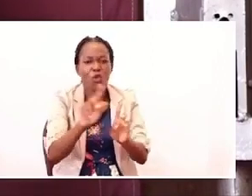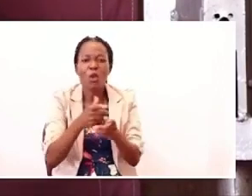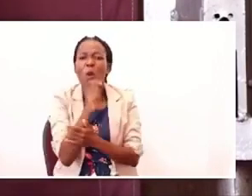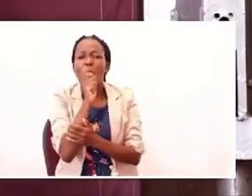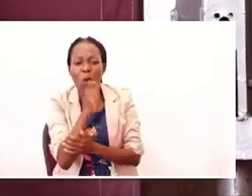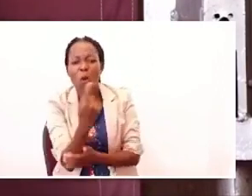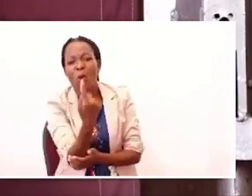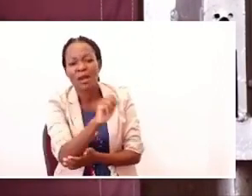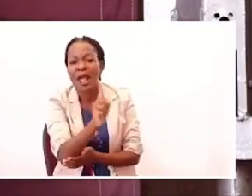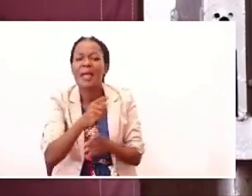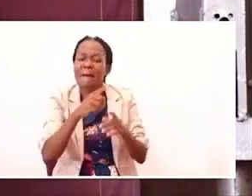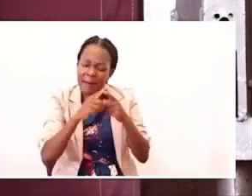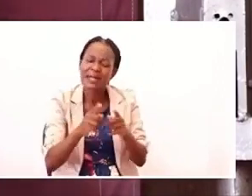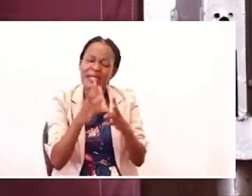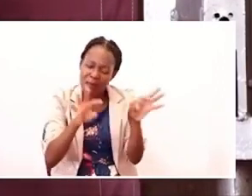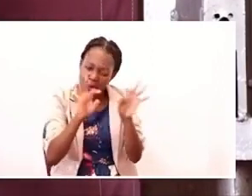also in production,